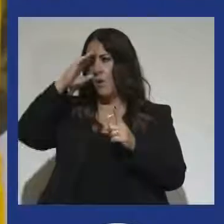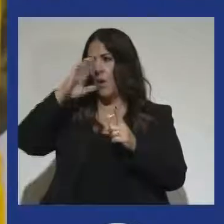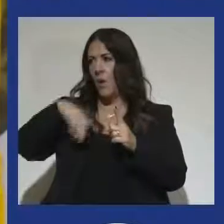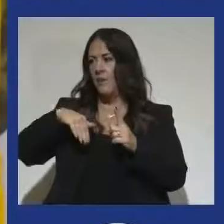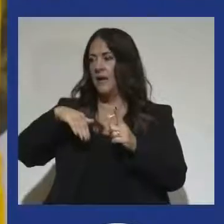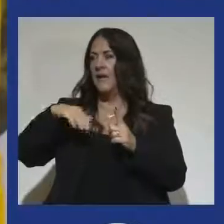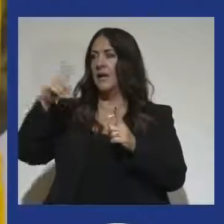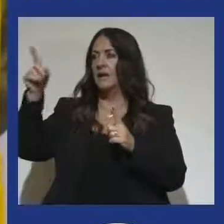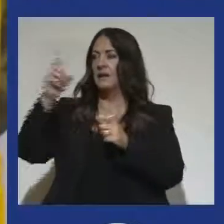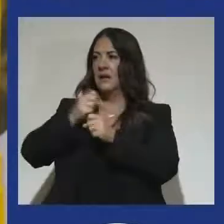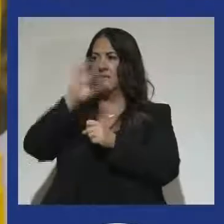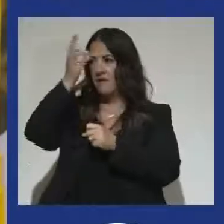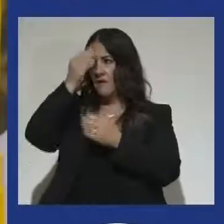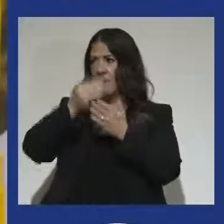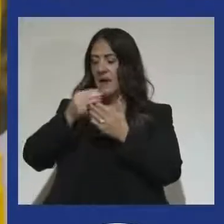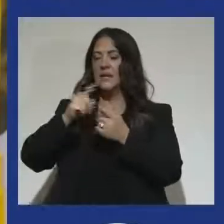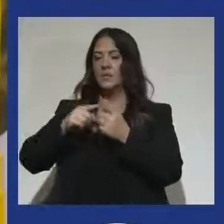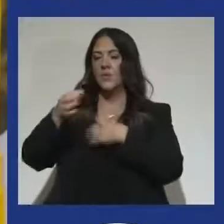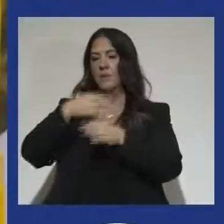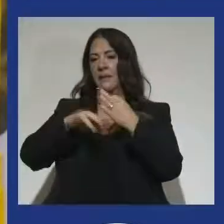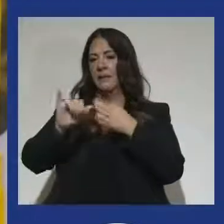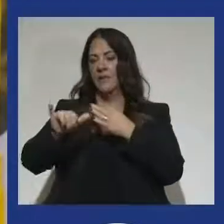out. Those